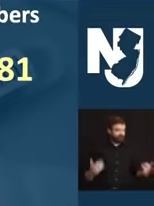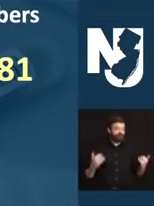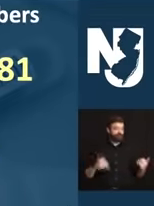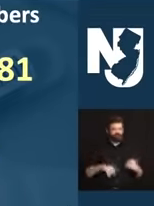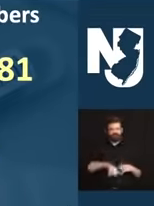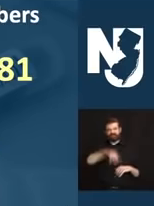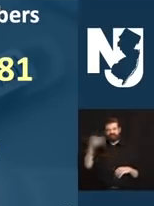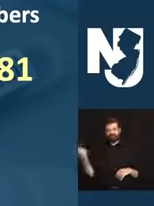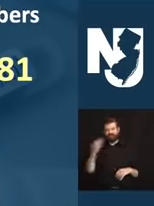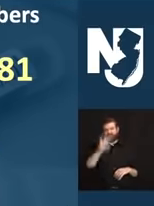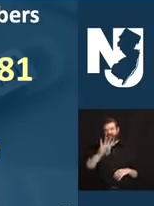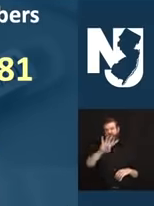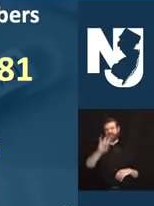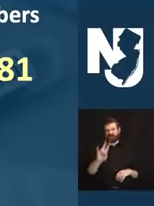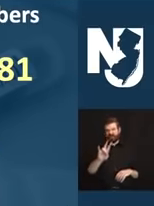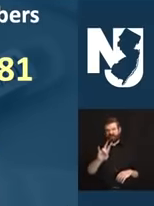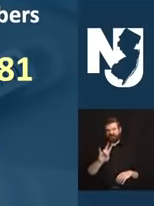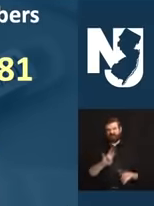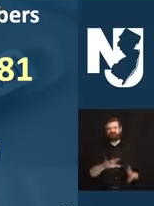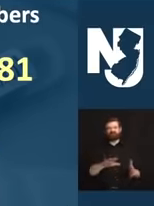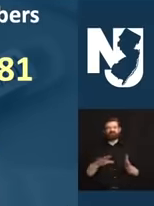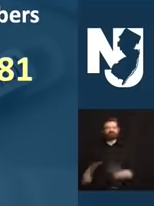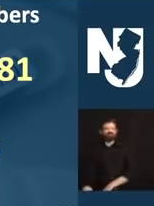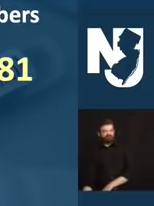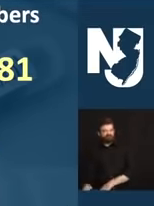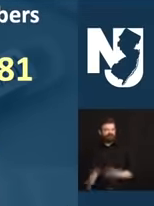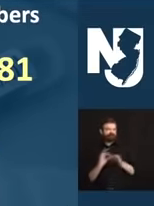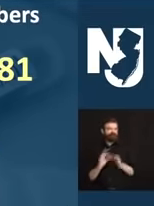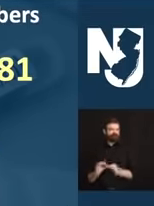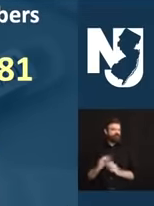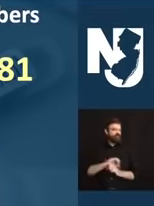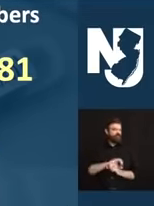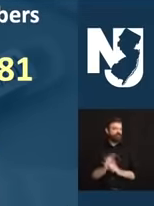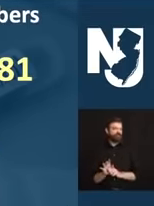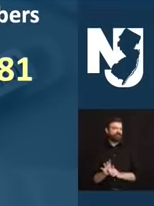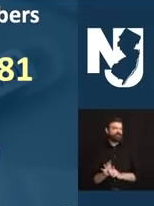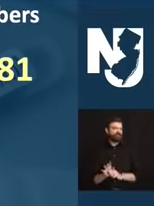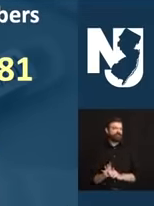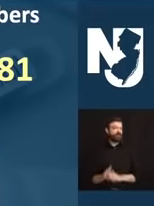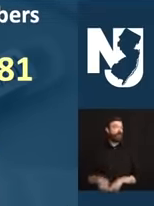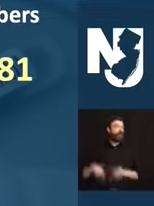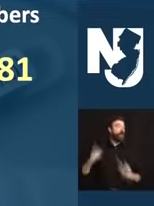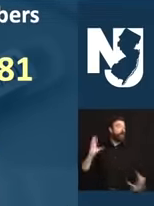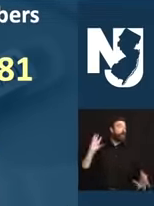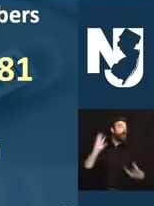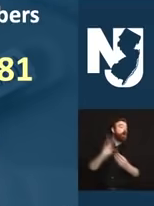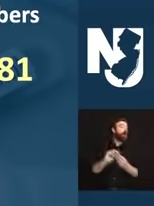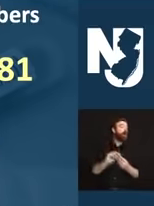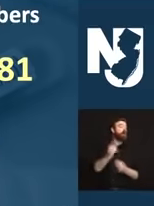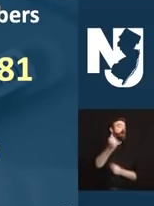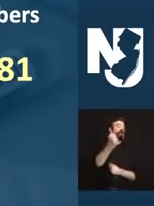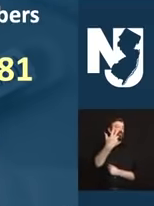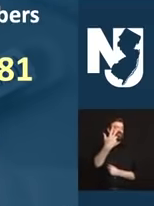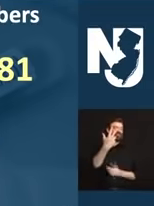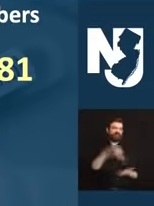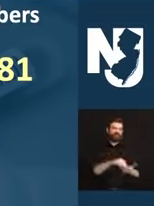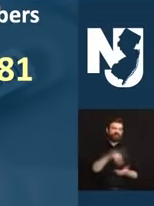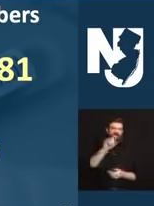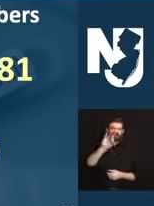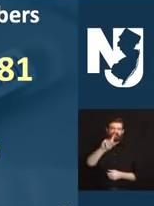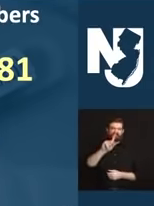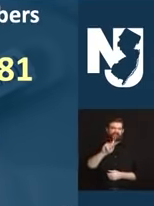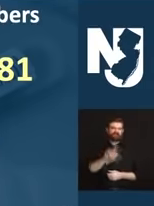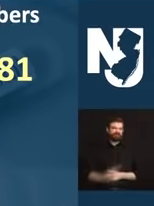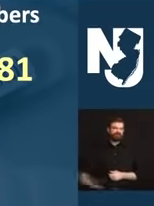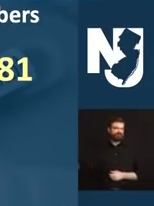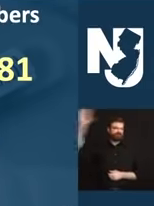COVID-19 confirmed positive residents. The confirmed total is now 13,181. Judy alluded to this yesterday. I